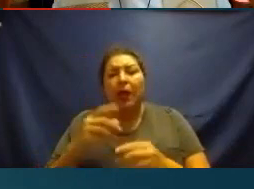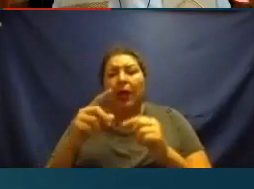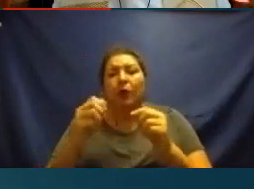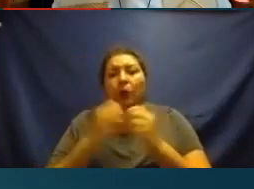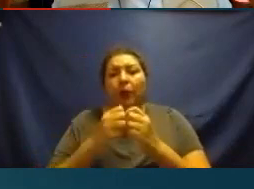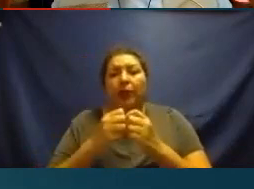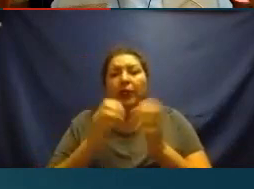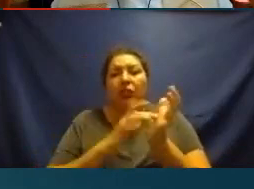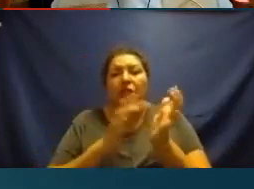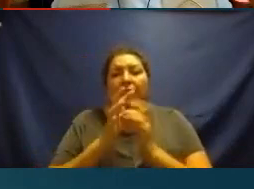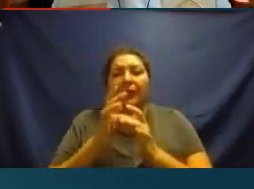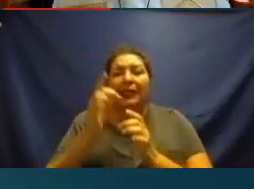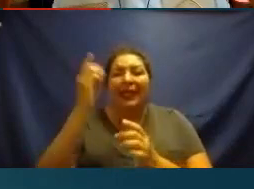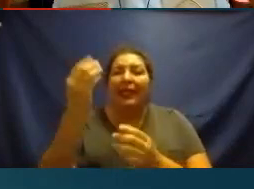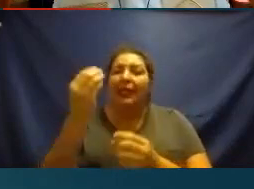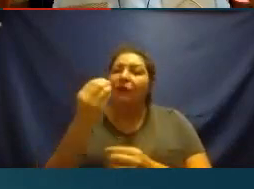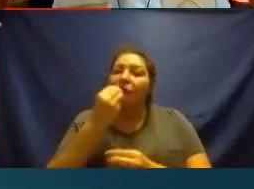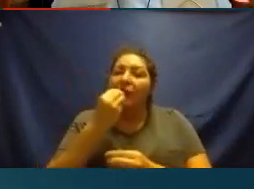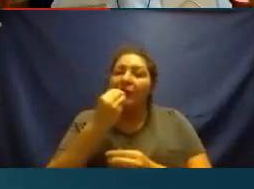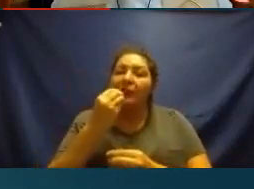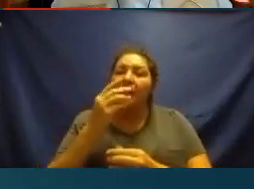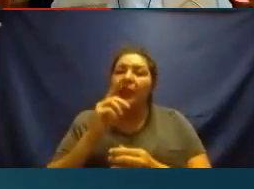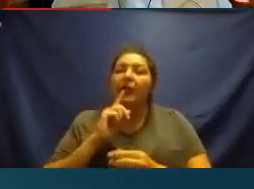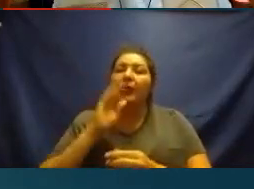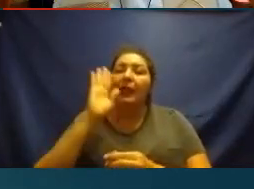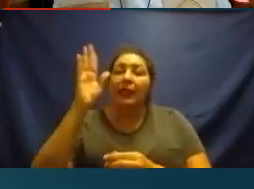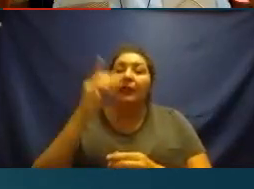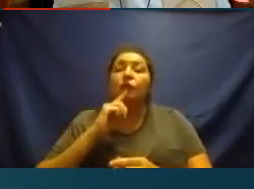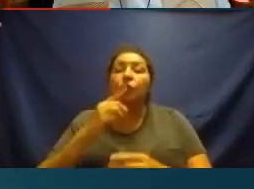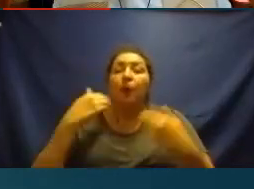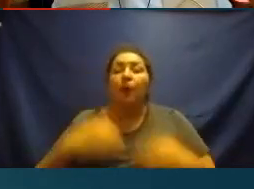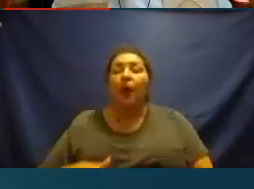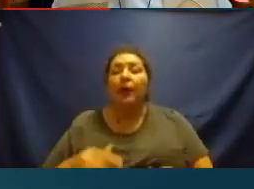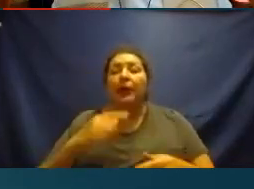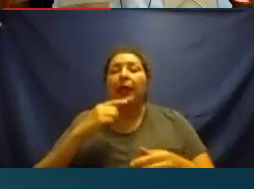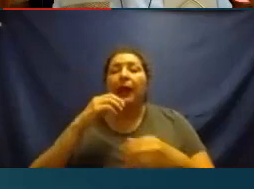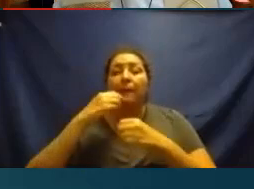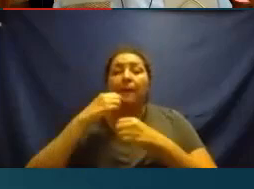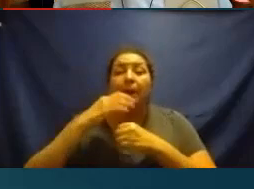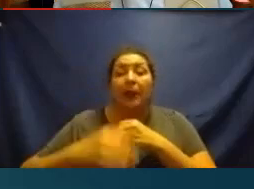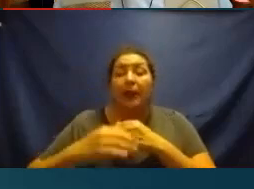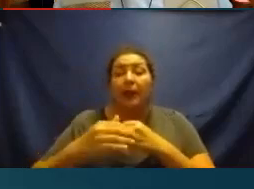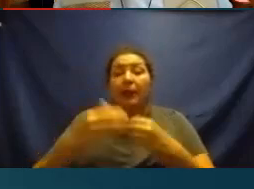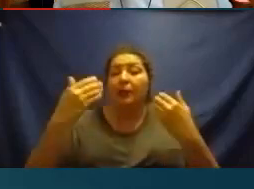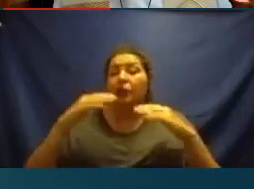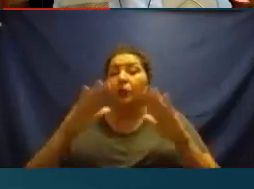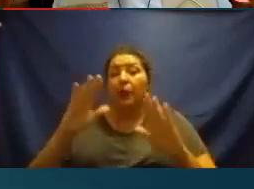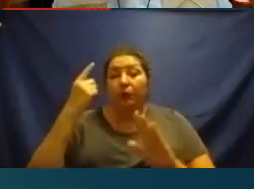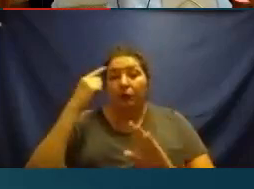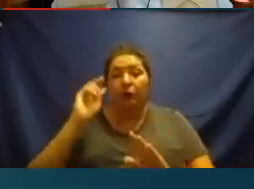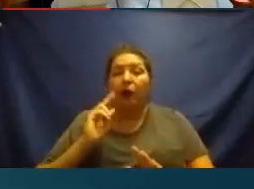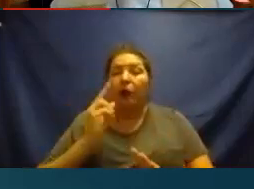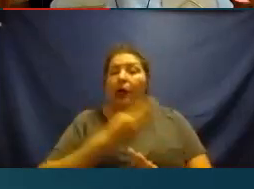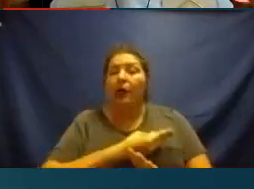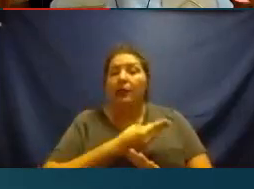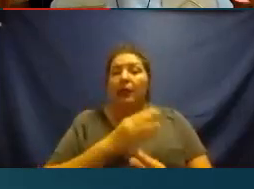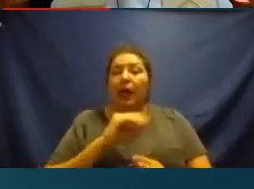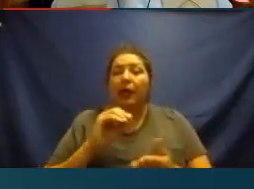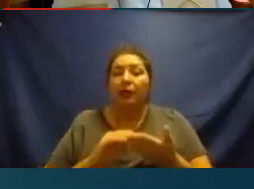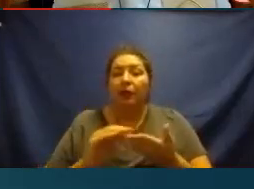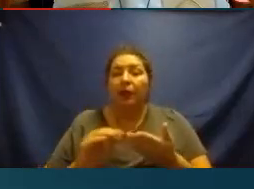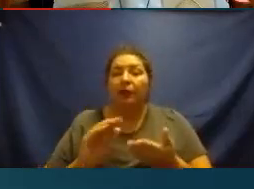us his true body and his true blood, given and shed for us for the forgiveness of